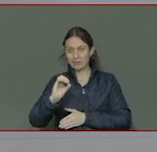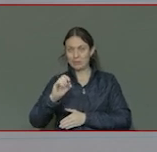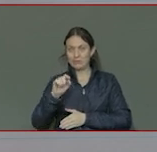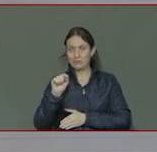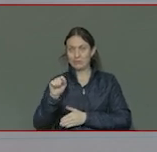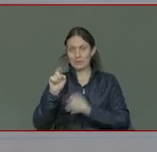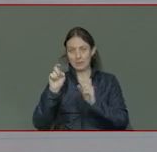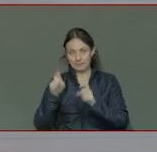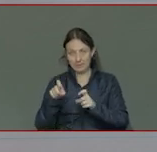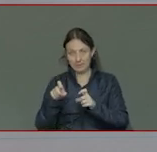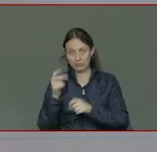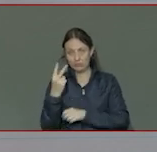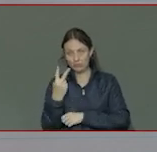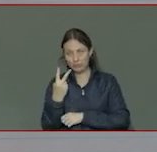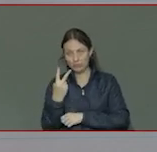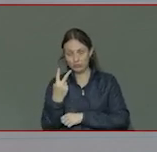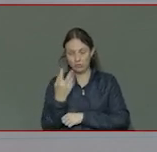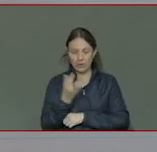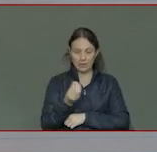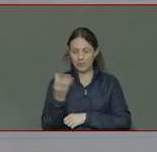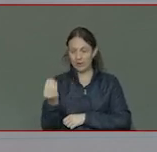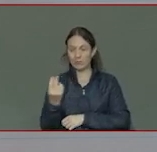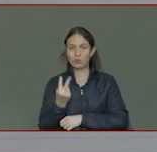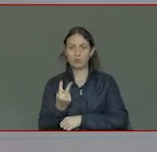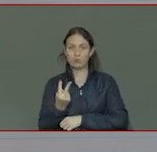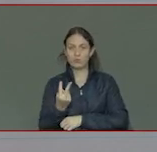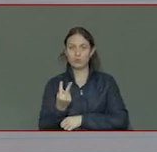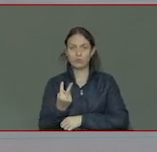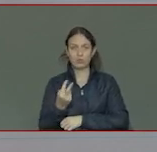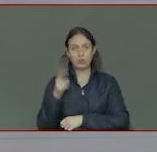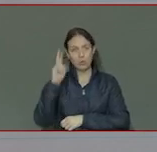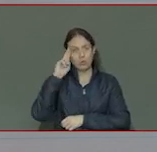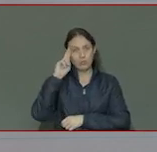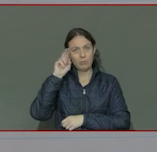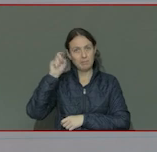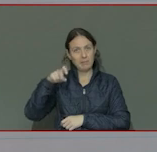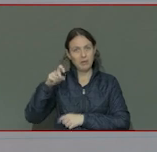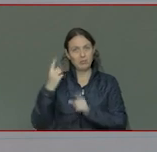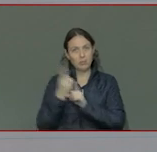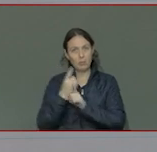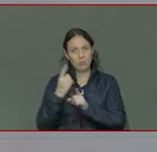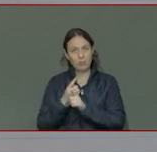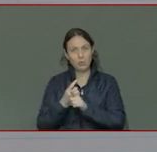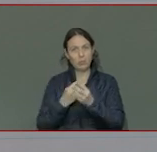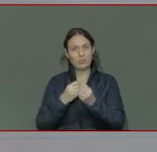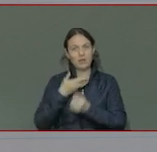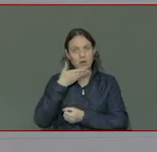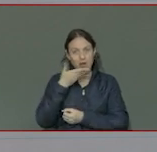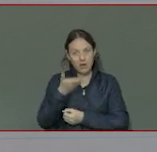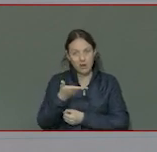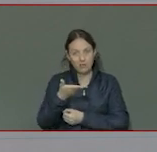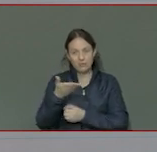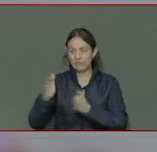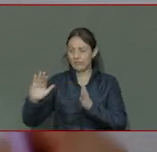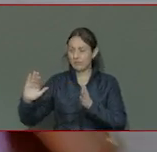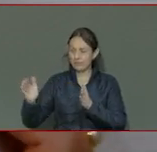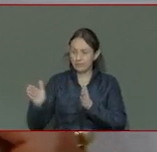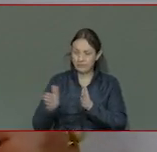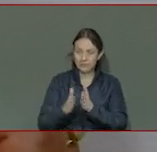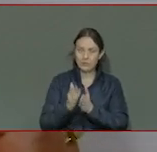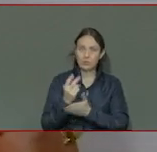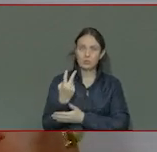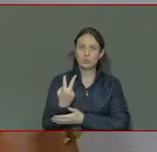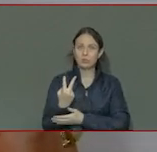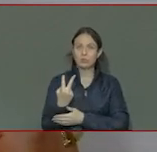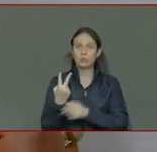still have 2 digits, because you must round to 2 decimal places, significant decimal